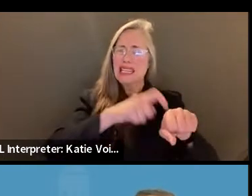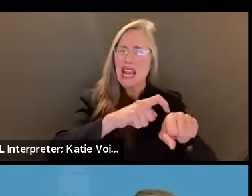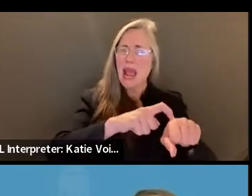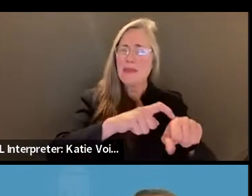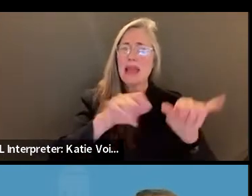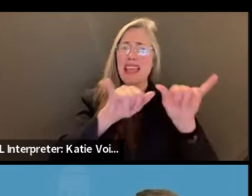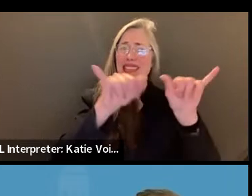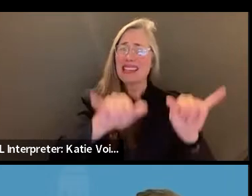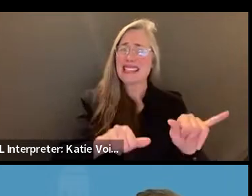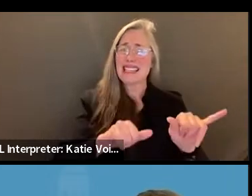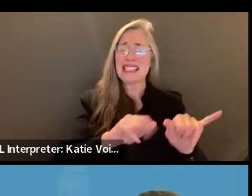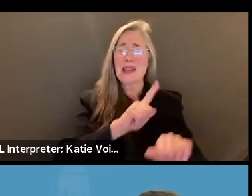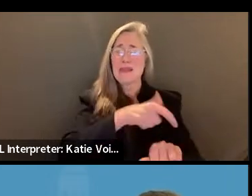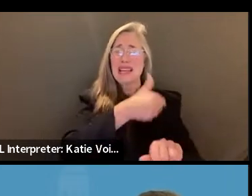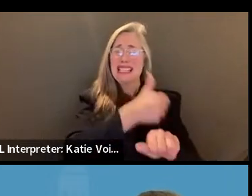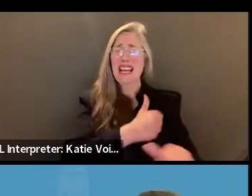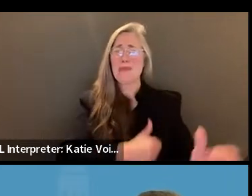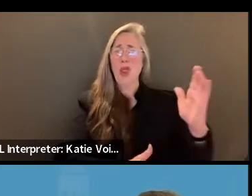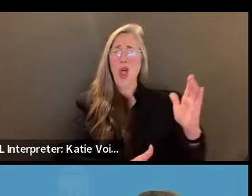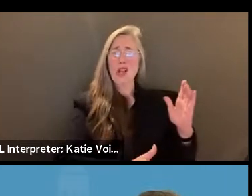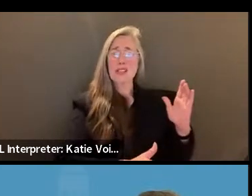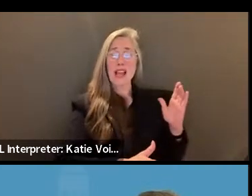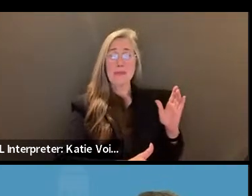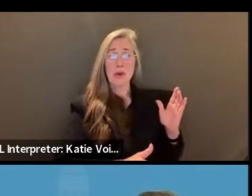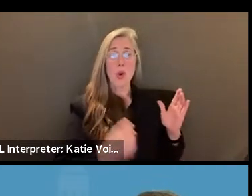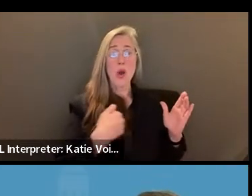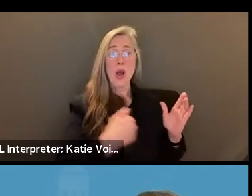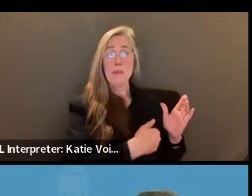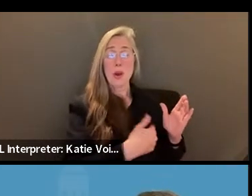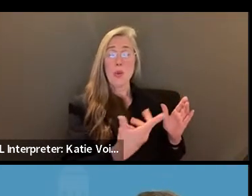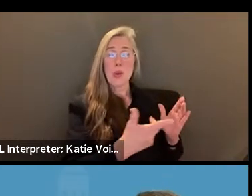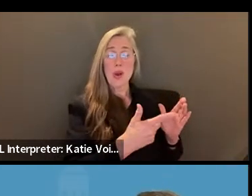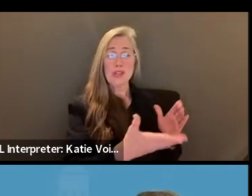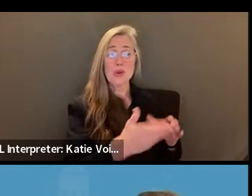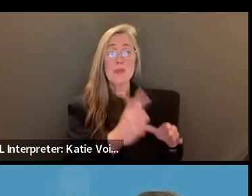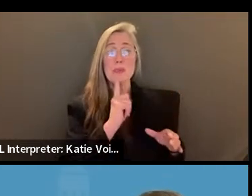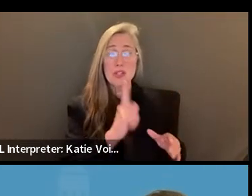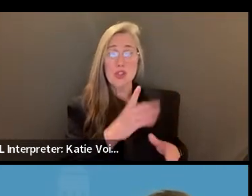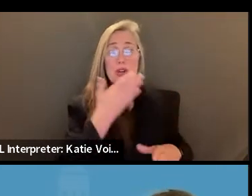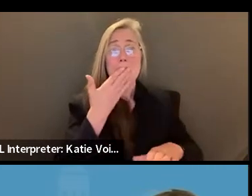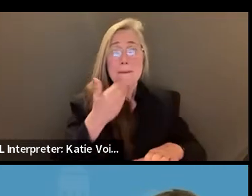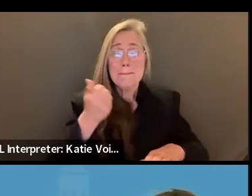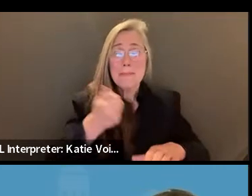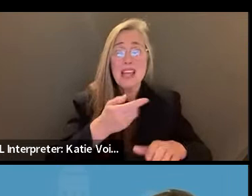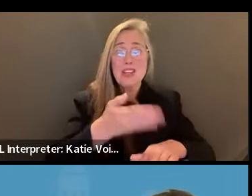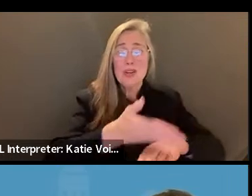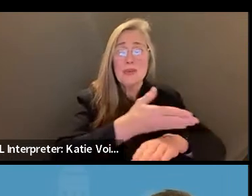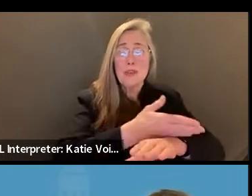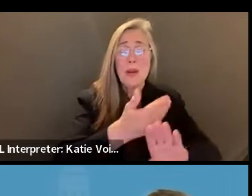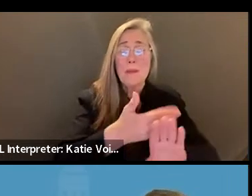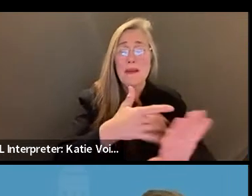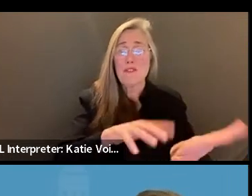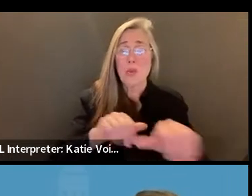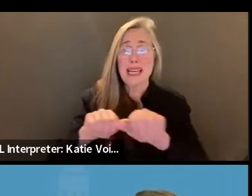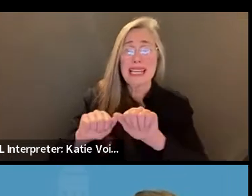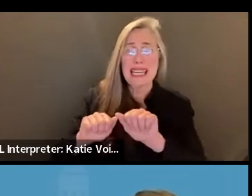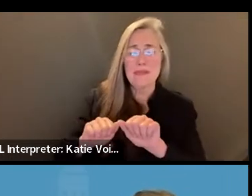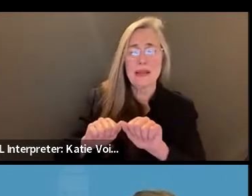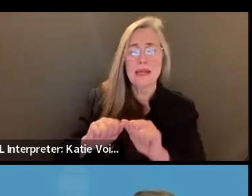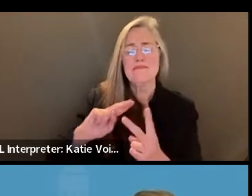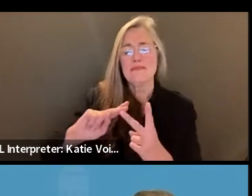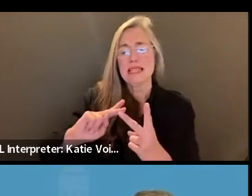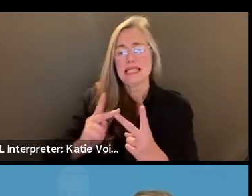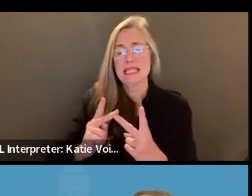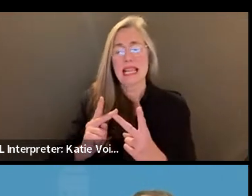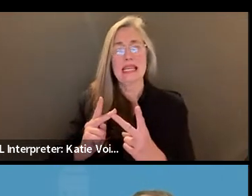when we leave away from it, right? So, and then there's one, how do we make sure, or how do we help in